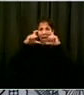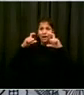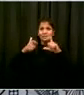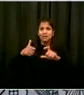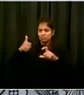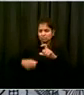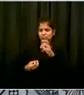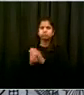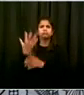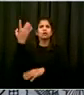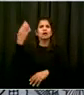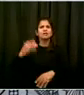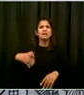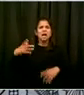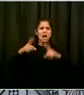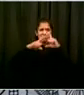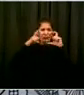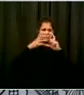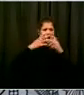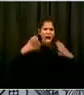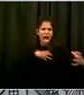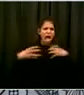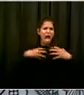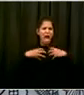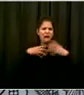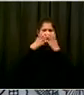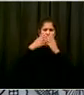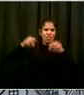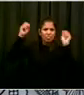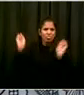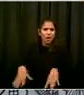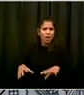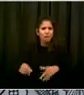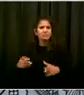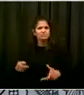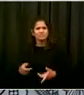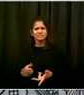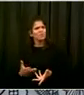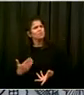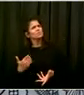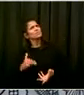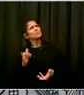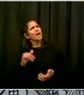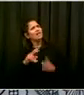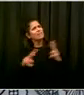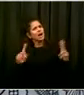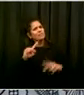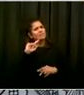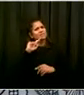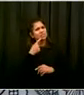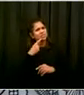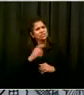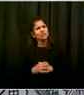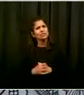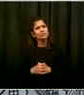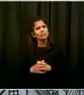to hand out tickets here? Are you prepared to make arrests? This seems like a very serious thing. Yeah, I appreciate the question,